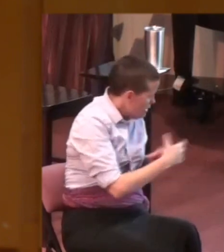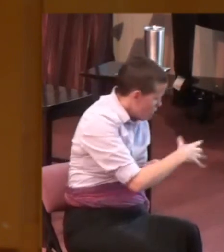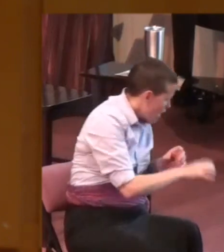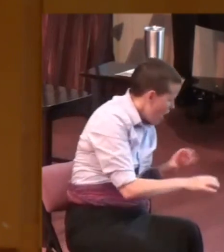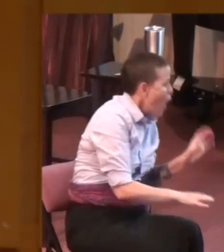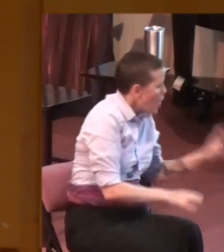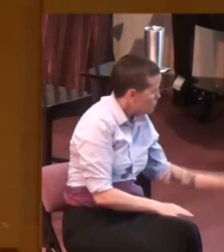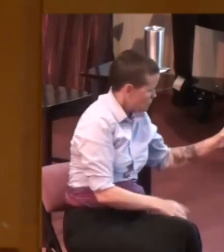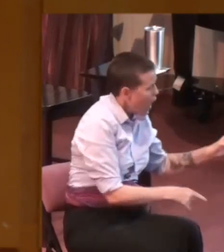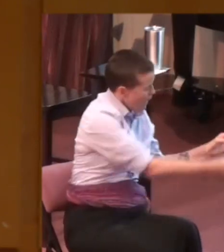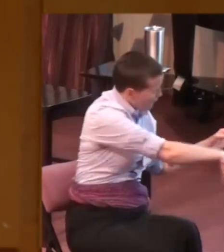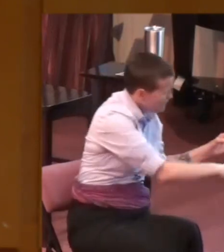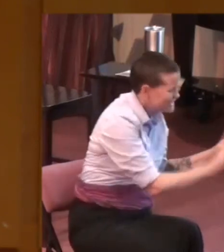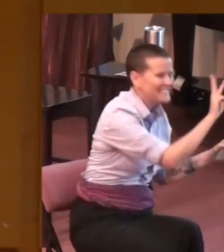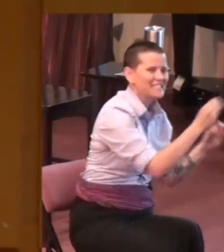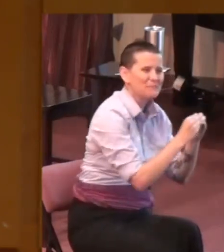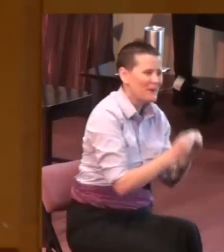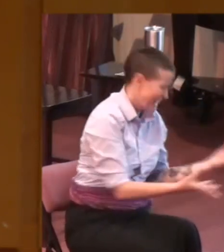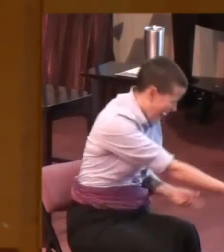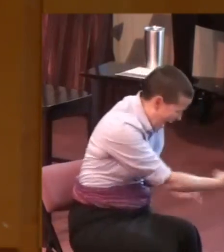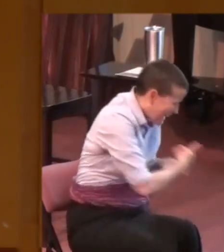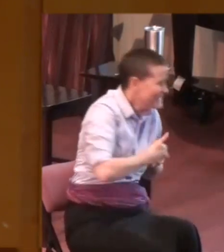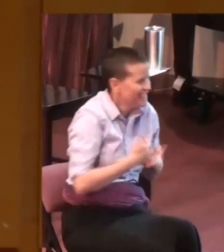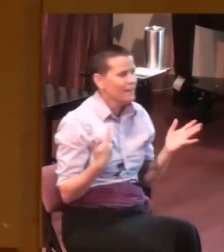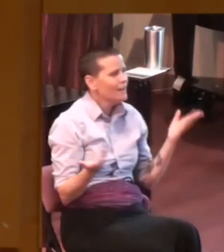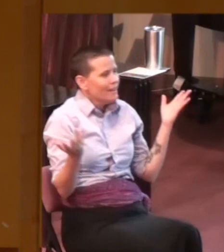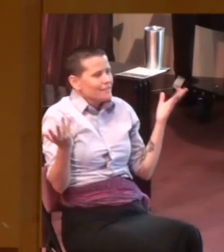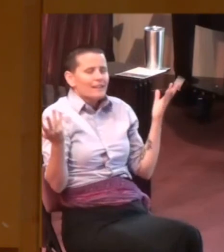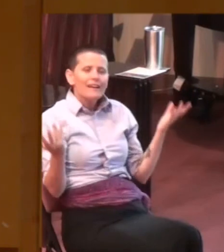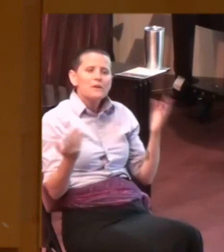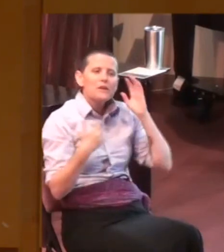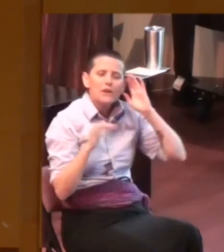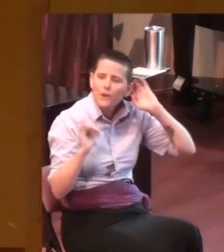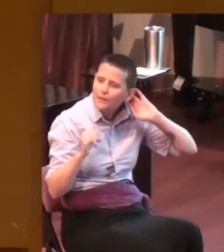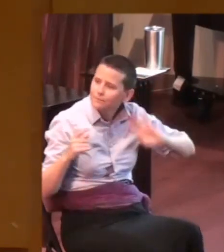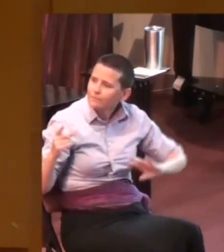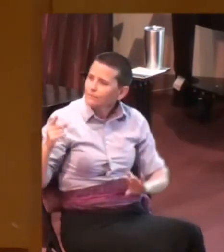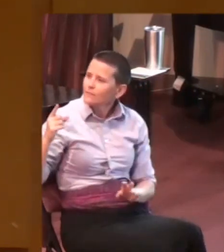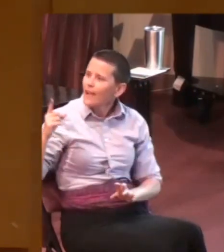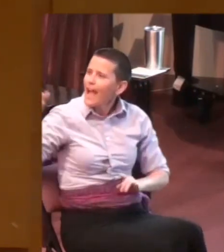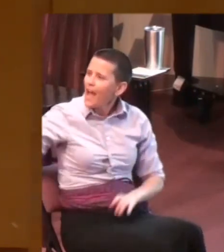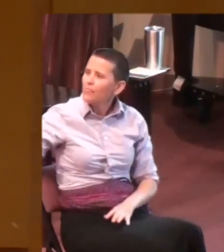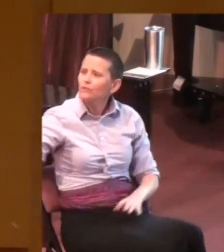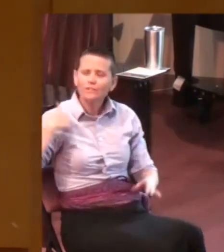with her husband. She goes, oh, you'll never believe it. It's the old administrator. I got a piece of music from her, so for the Veterans Day